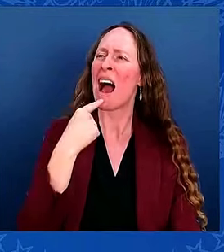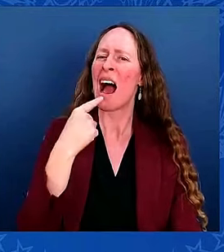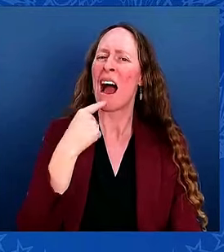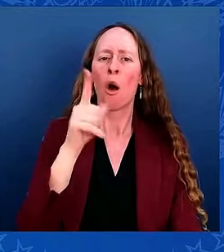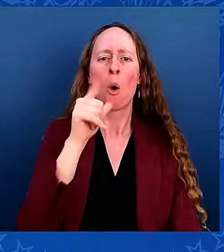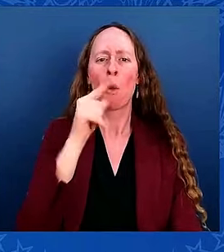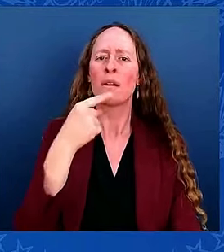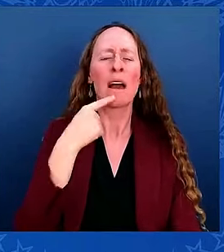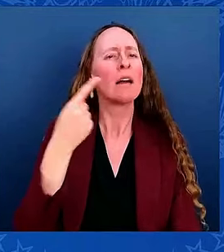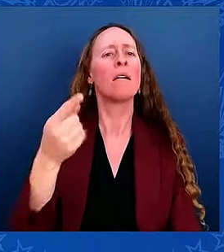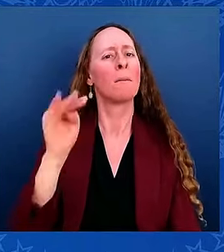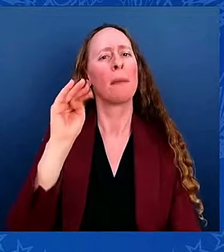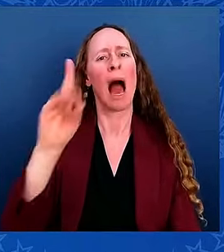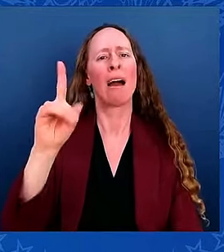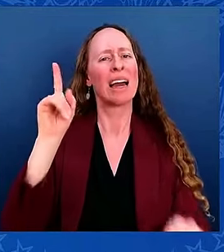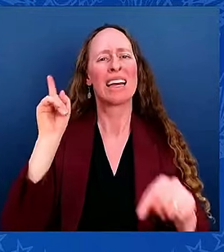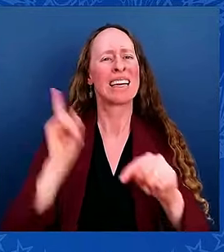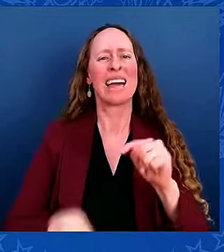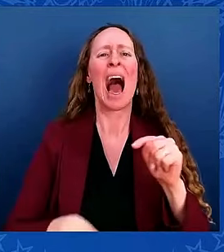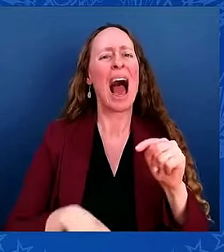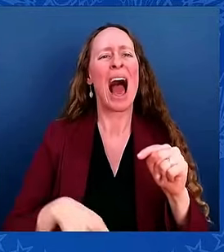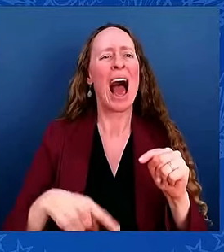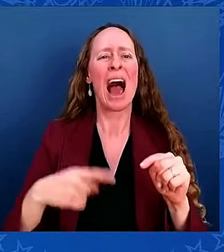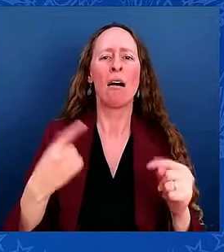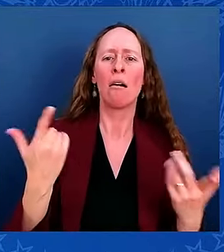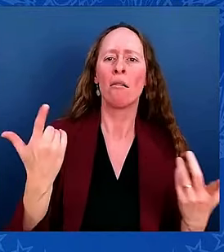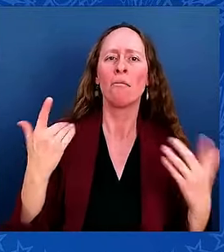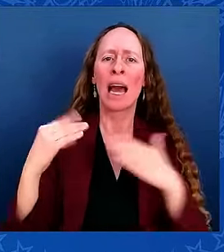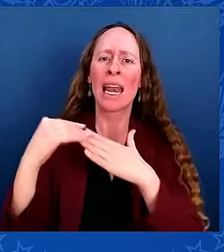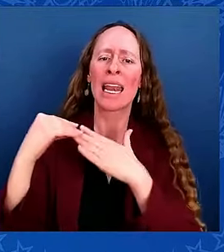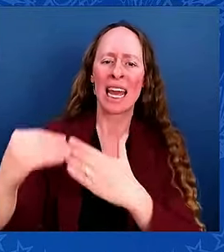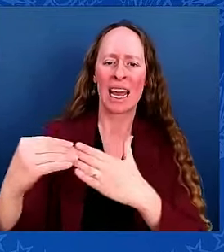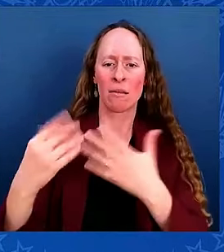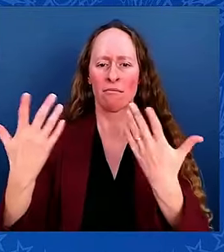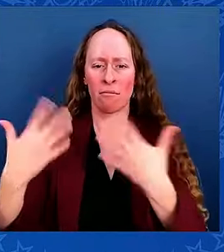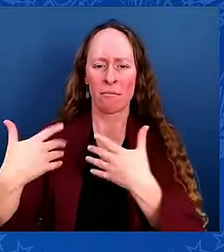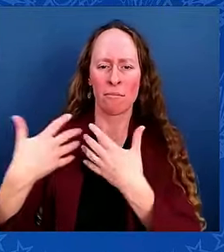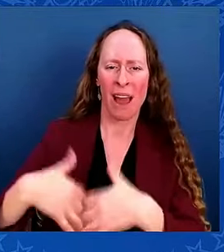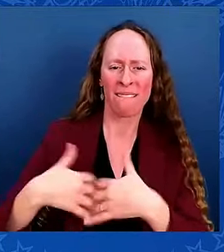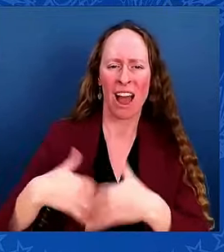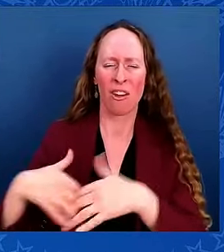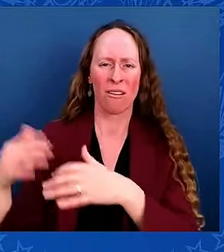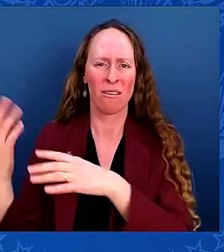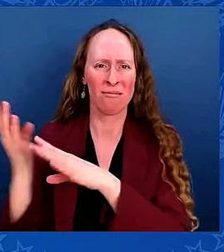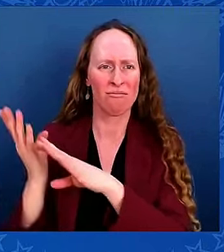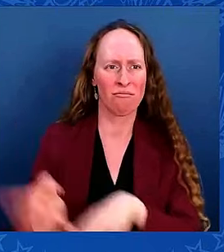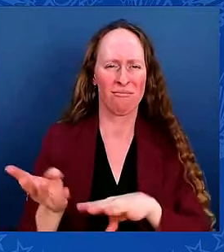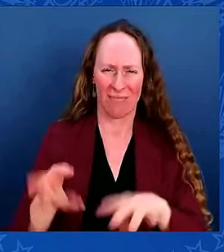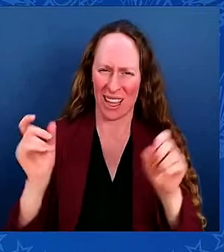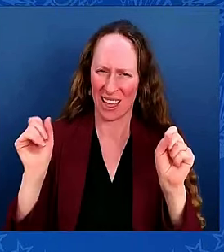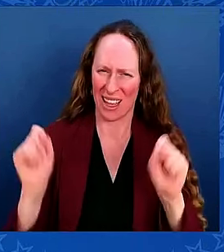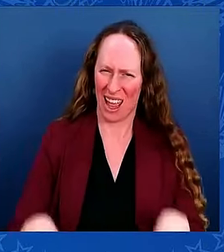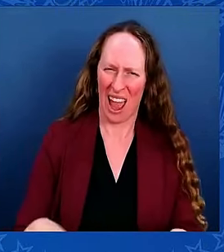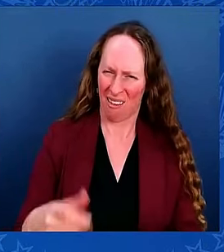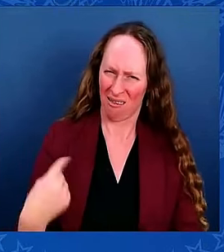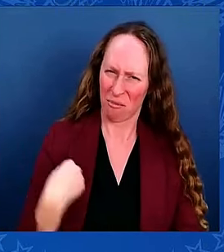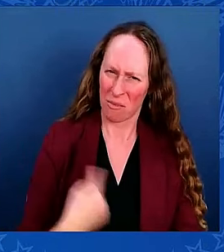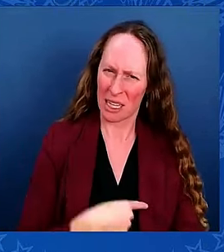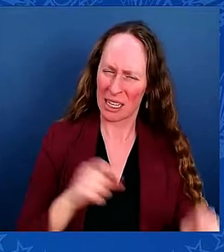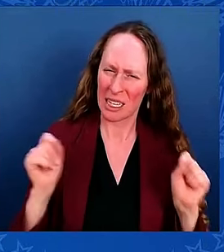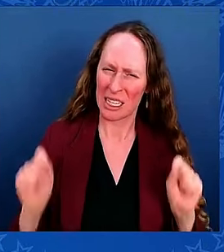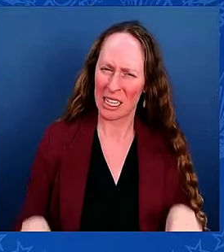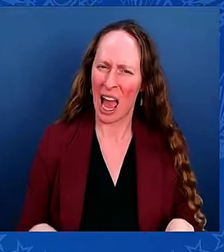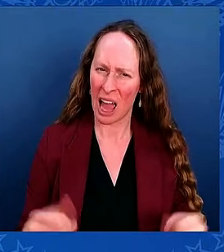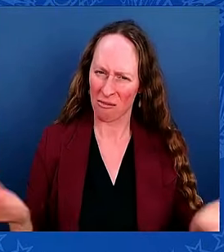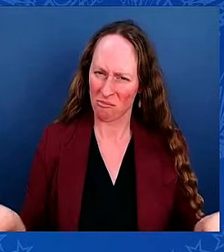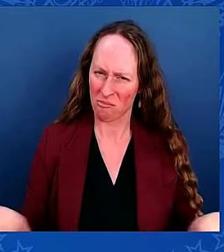So we're bringing jobs back home and factories home. And by the way, we've invested more in red states than in blue